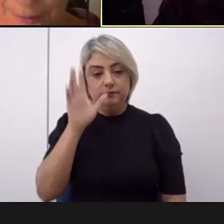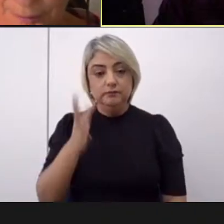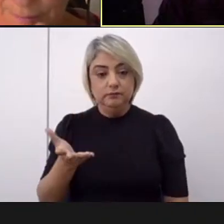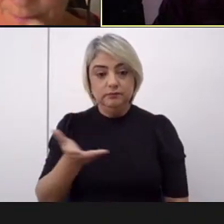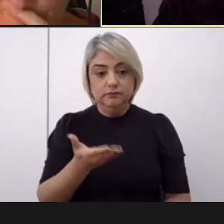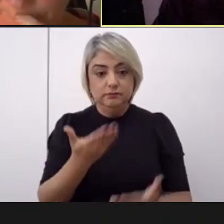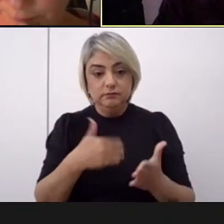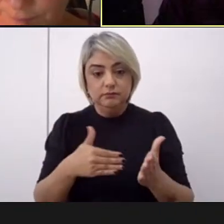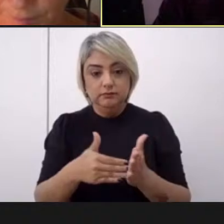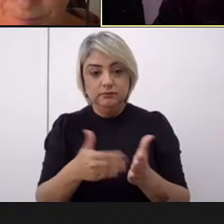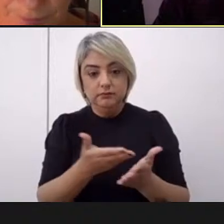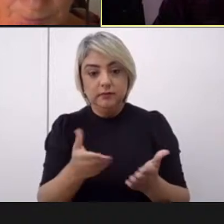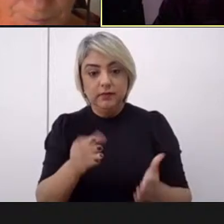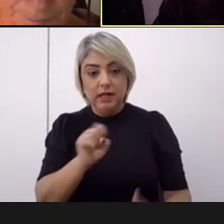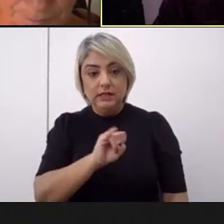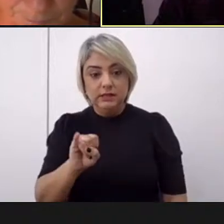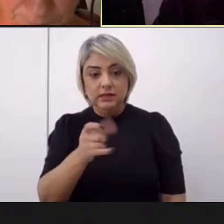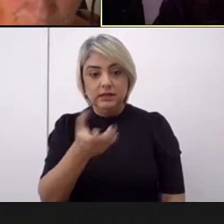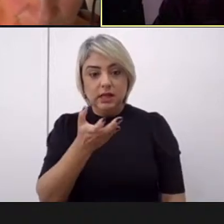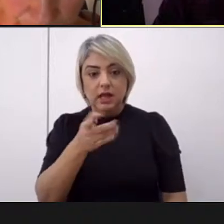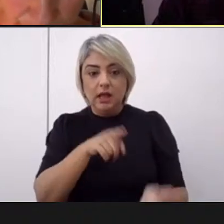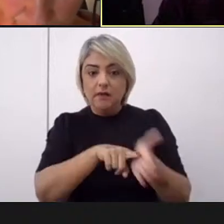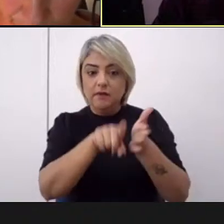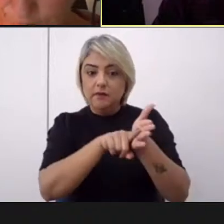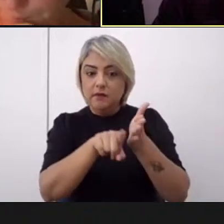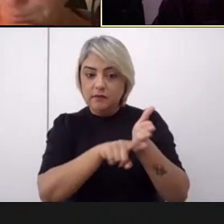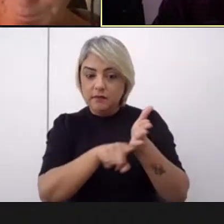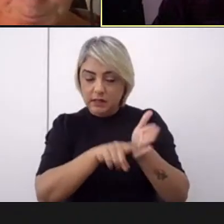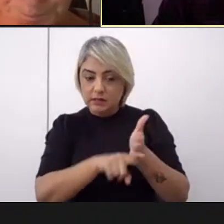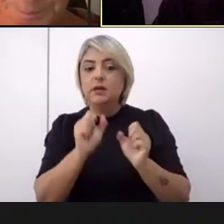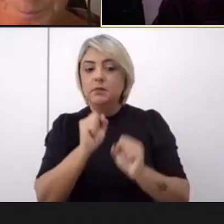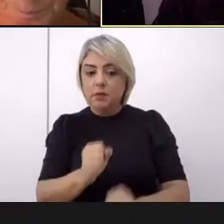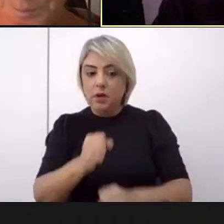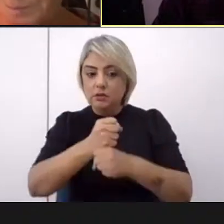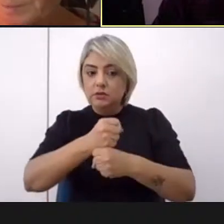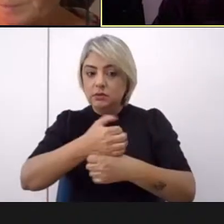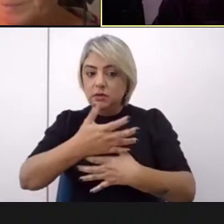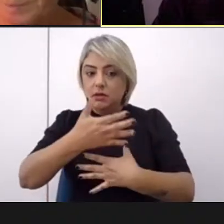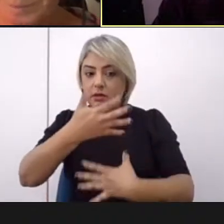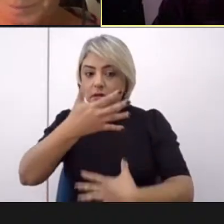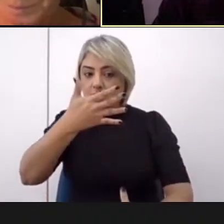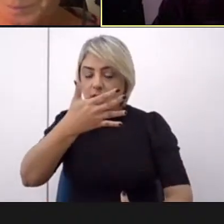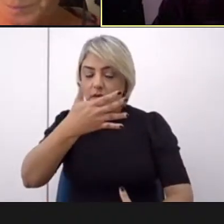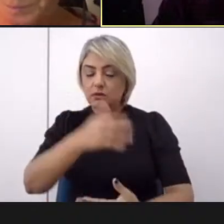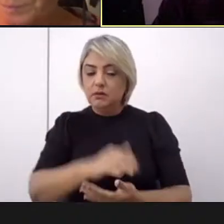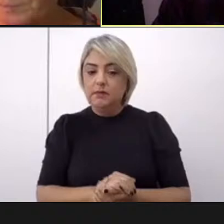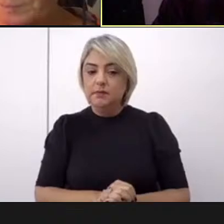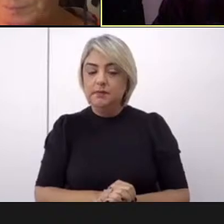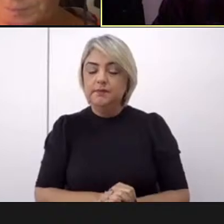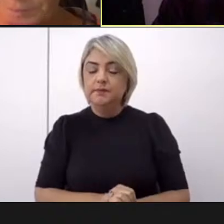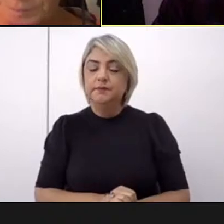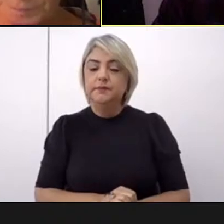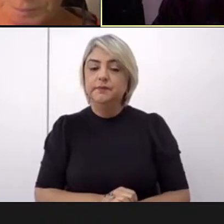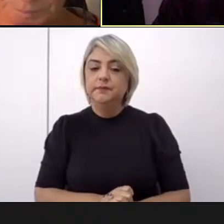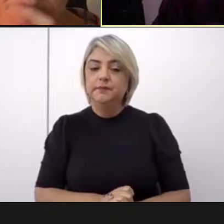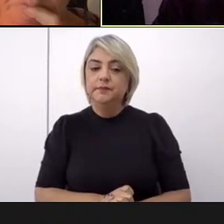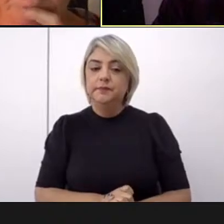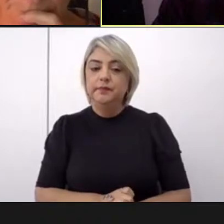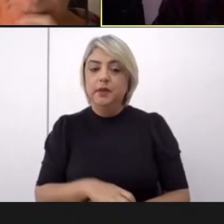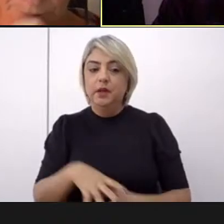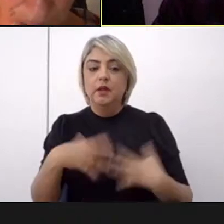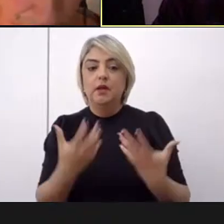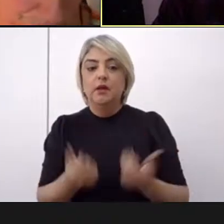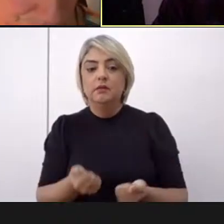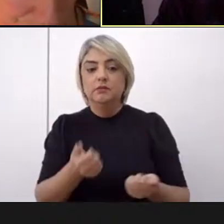start asking your questions to Ève, you can write down in the chat, and we are going to open the floor for the replies to